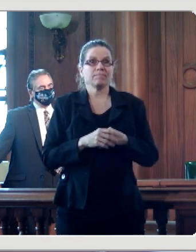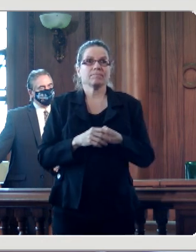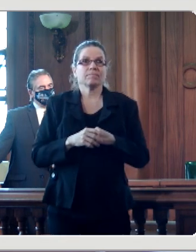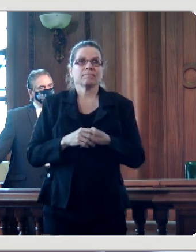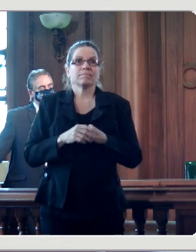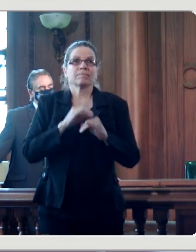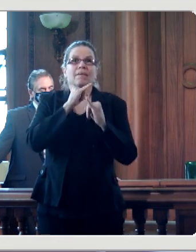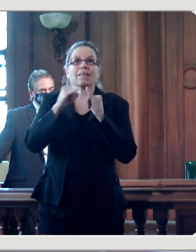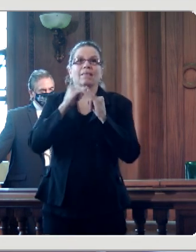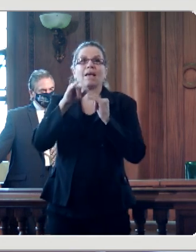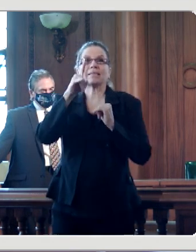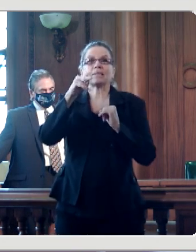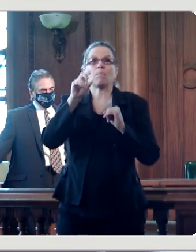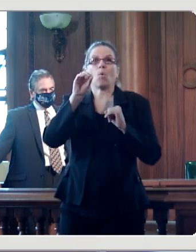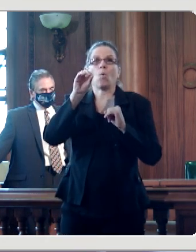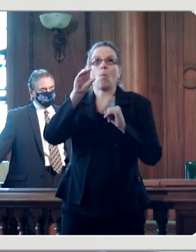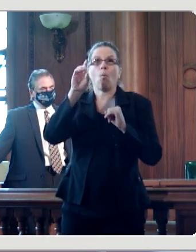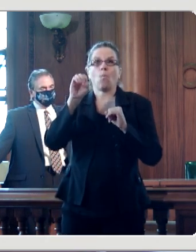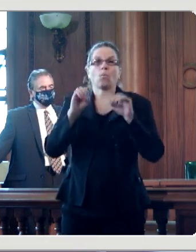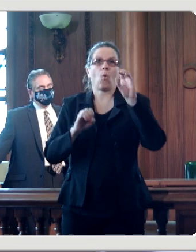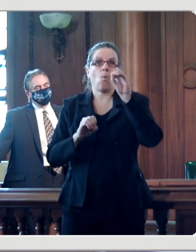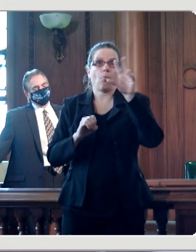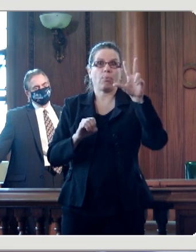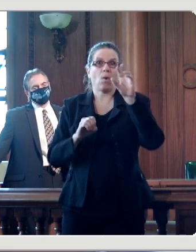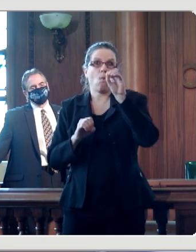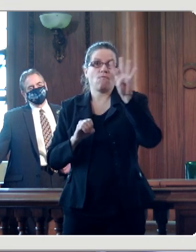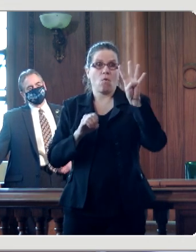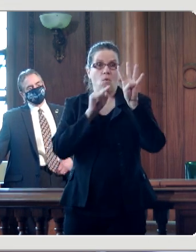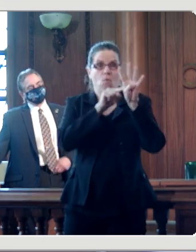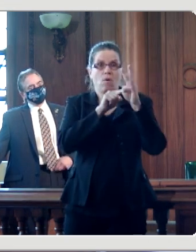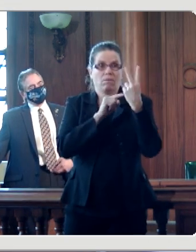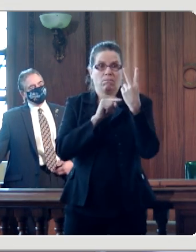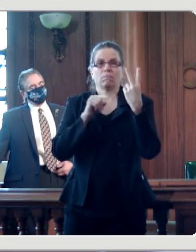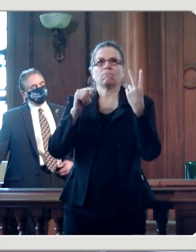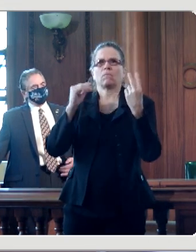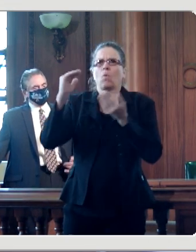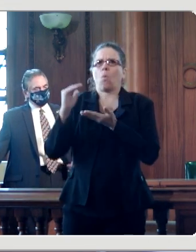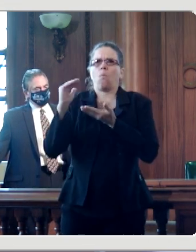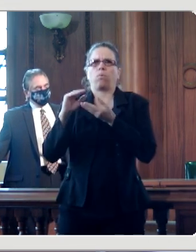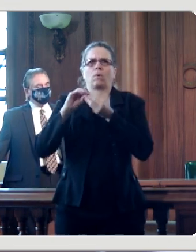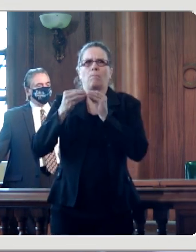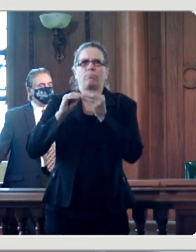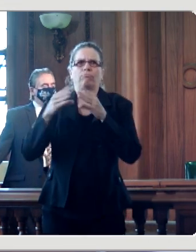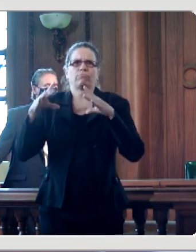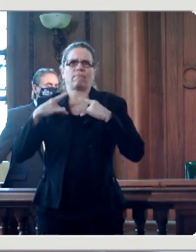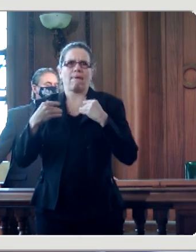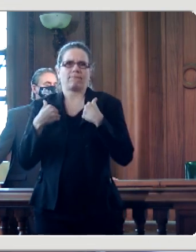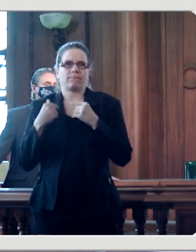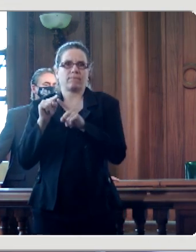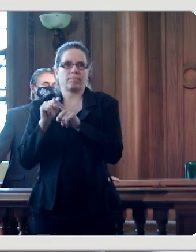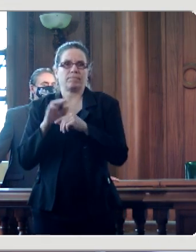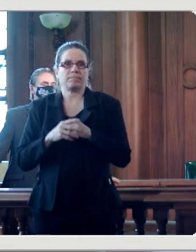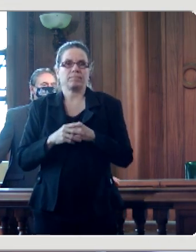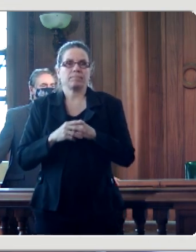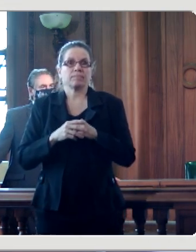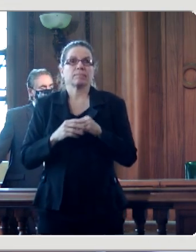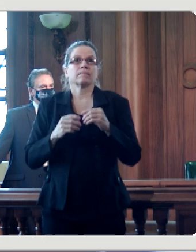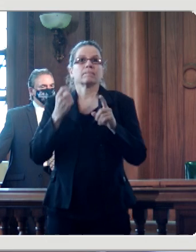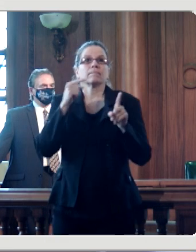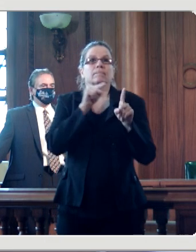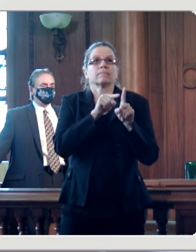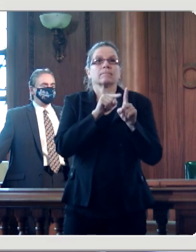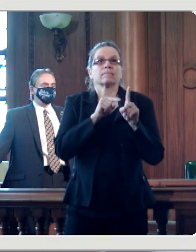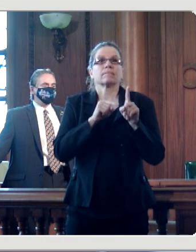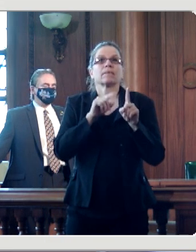0%. 04, 171 cases, 19%. 05,